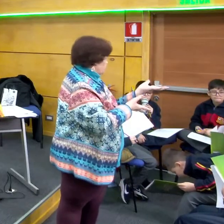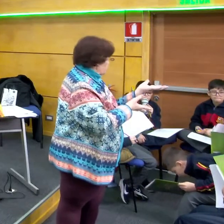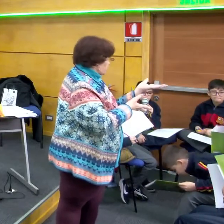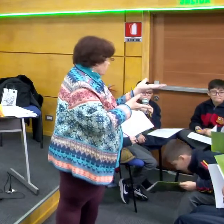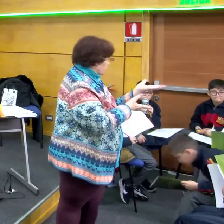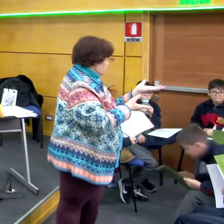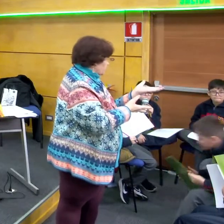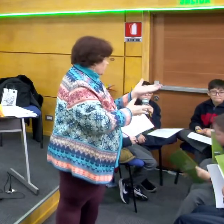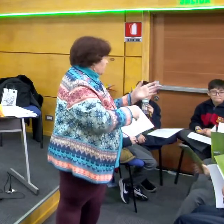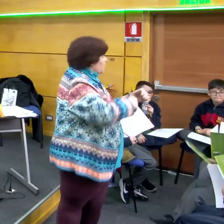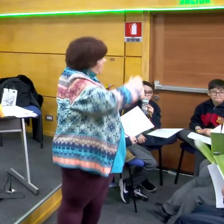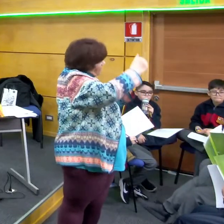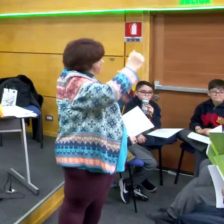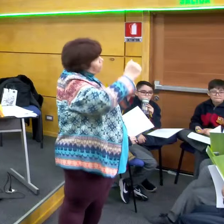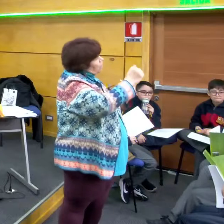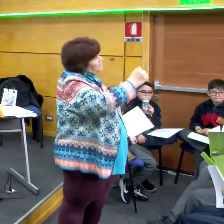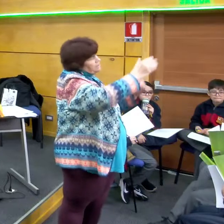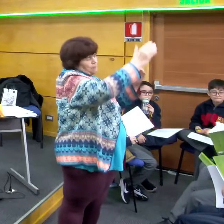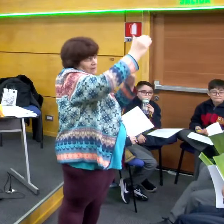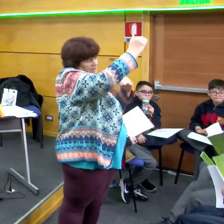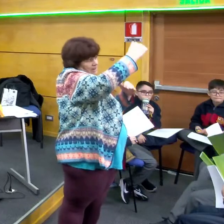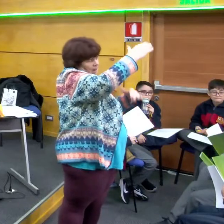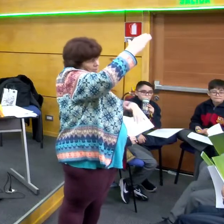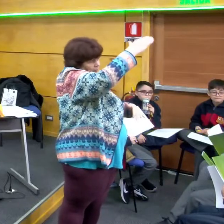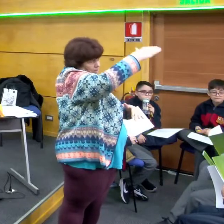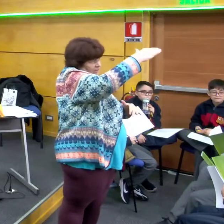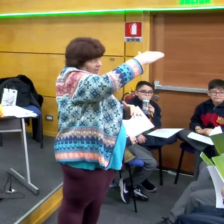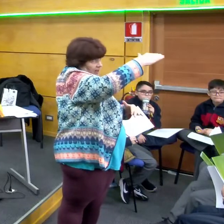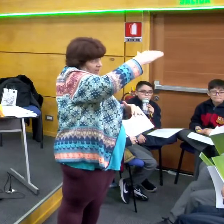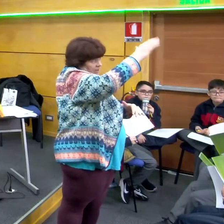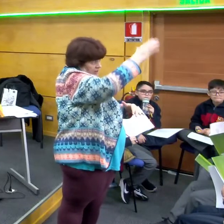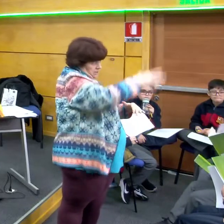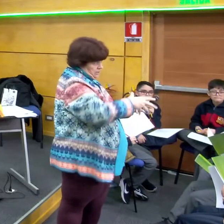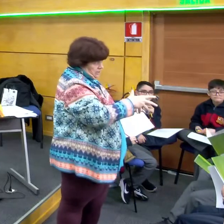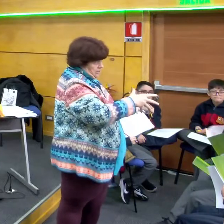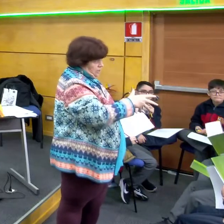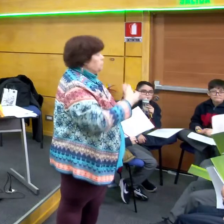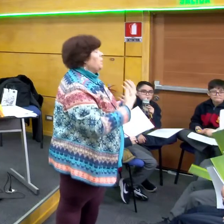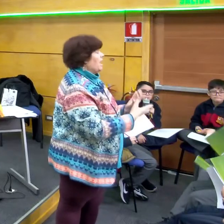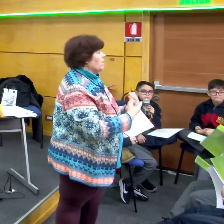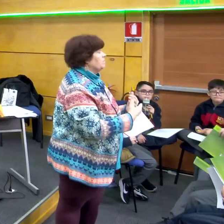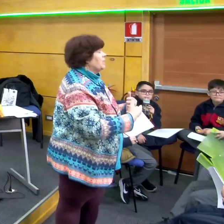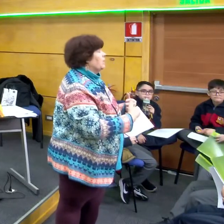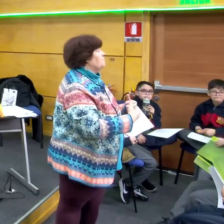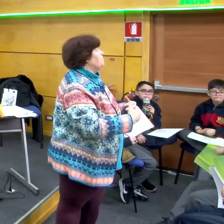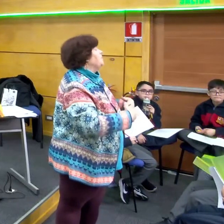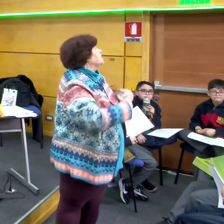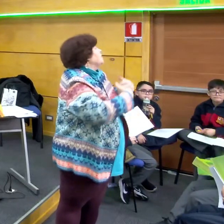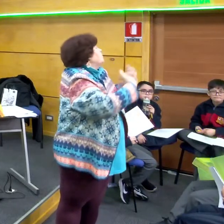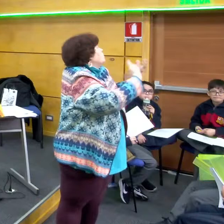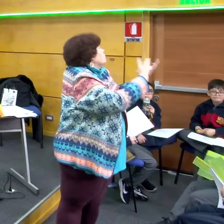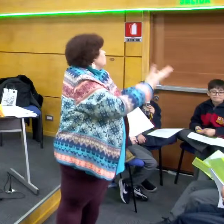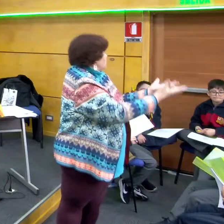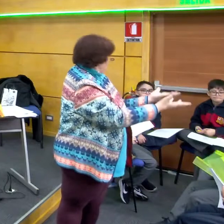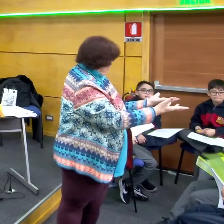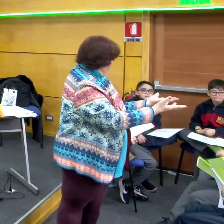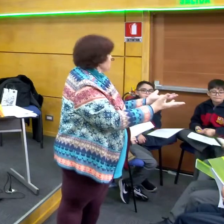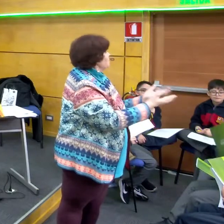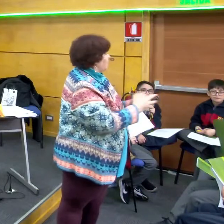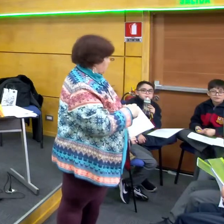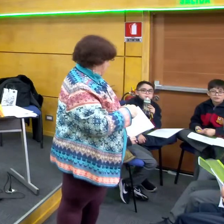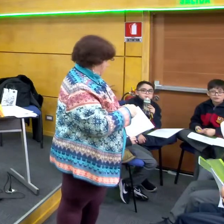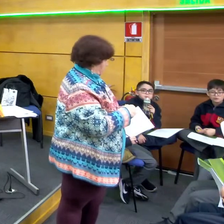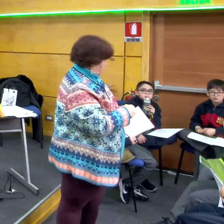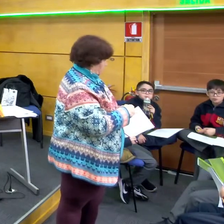emphasis on music. Oh. As long as by the time I'm done, you have a feeling for what the poem